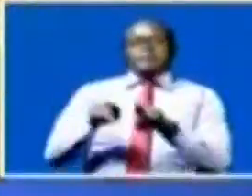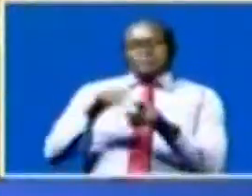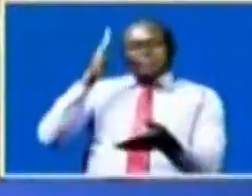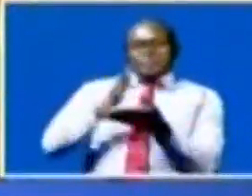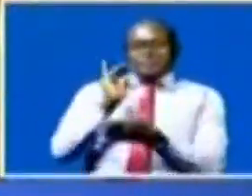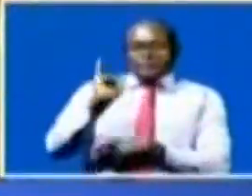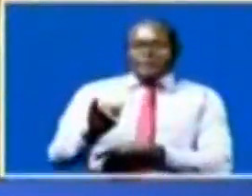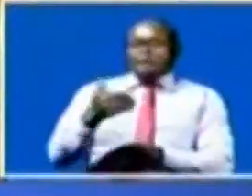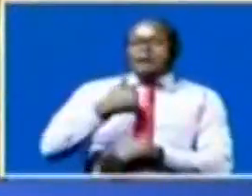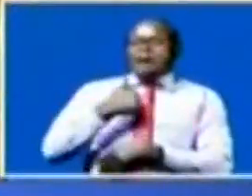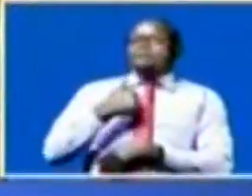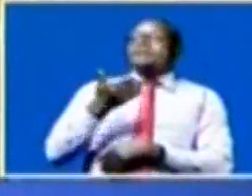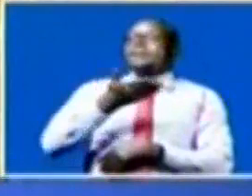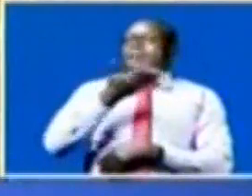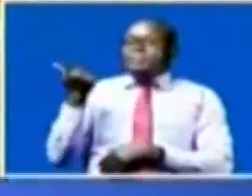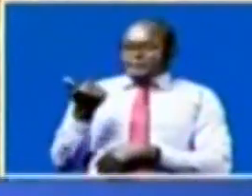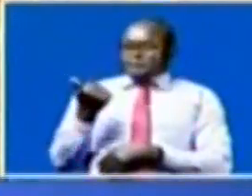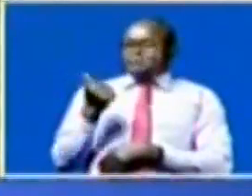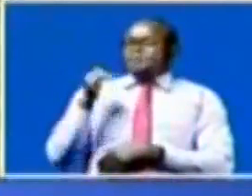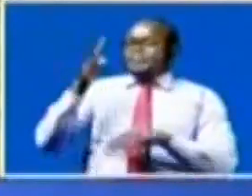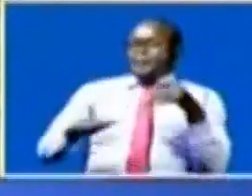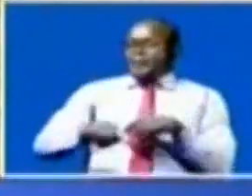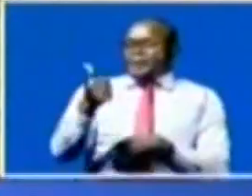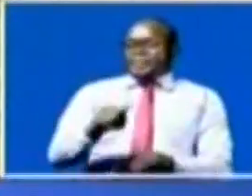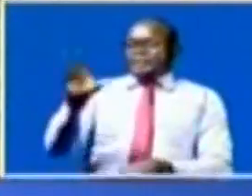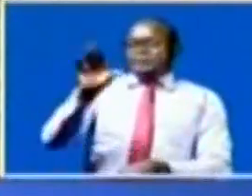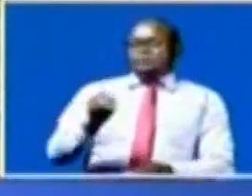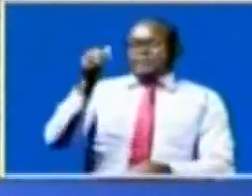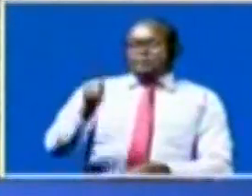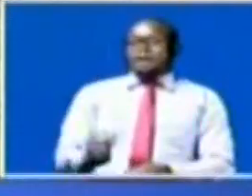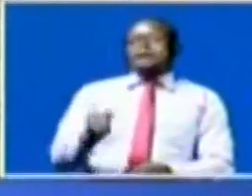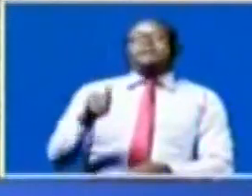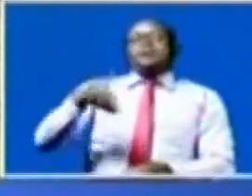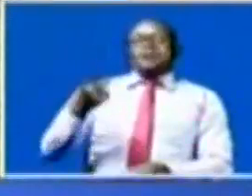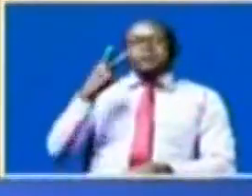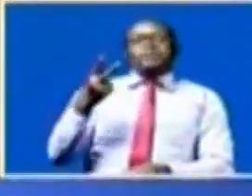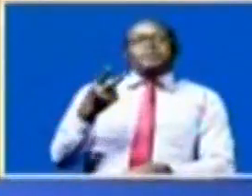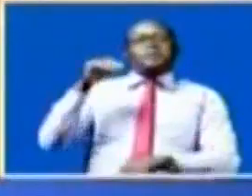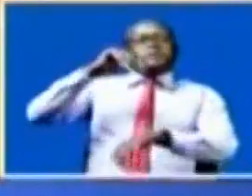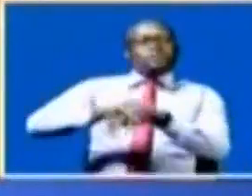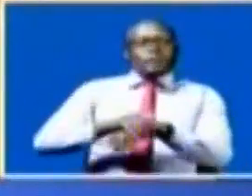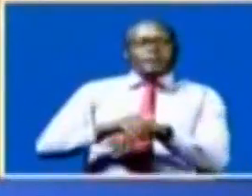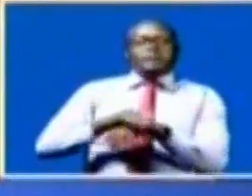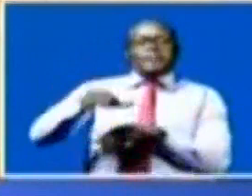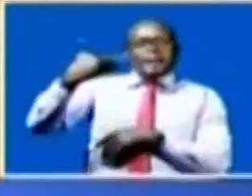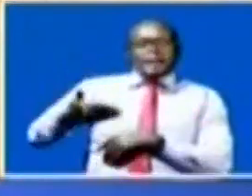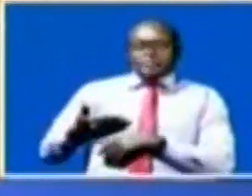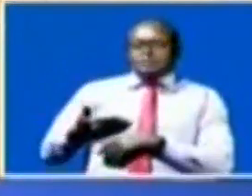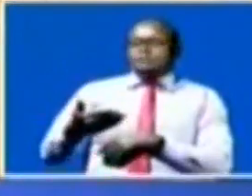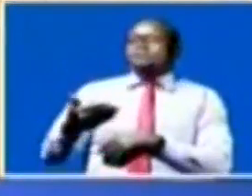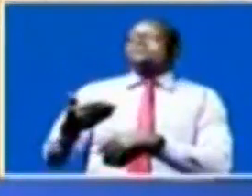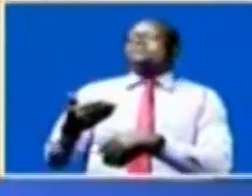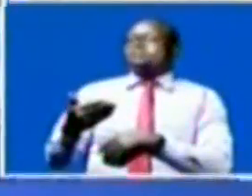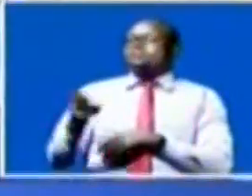believes that he has some of the best breeds than most farmers in South Africa, and is now looking to getting his next breeds